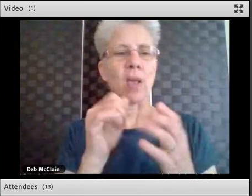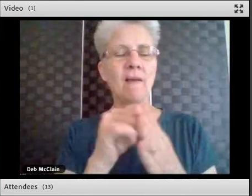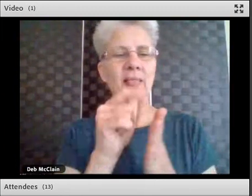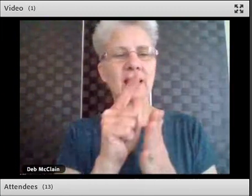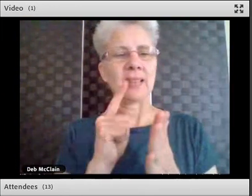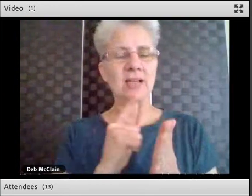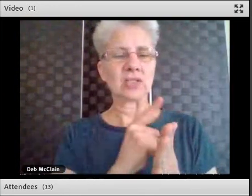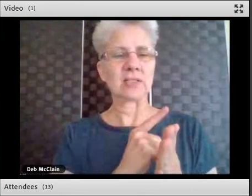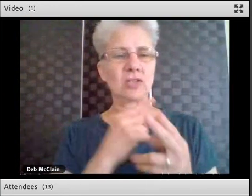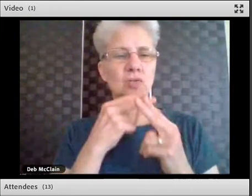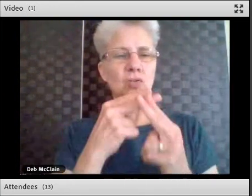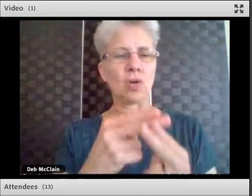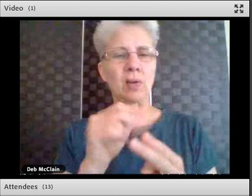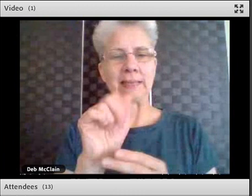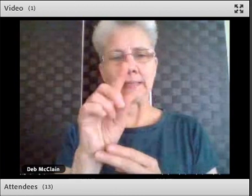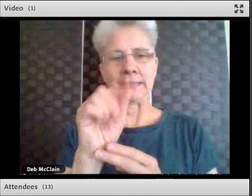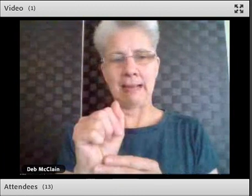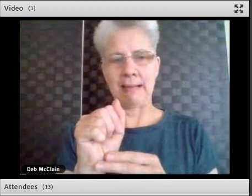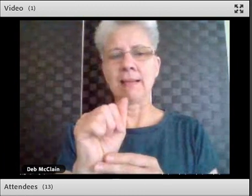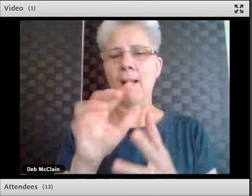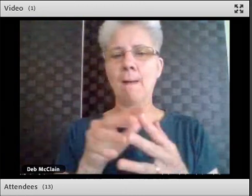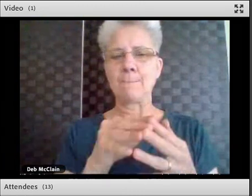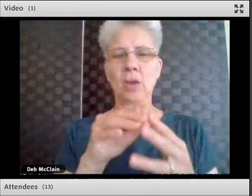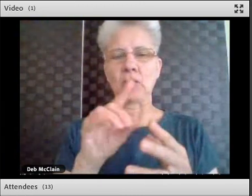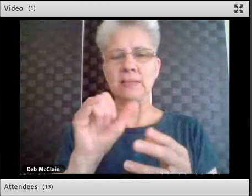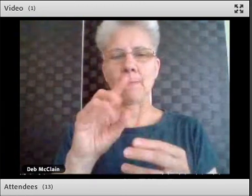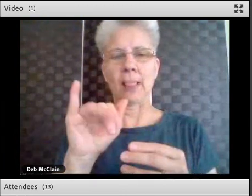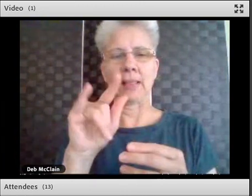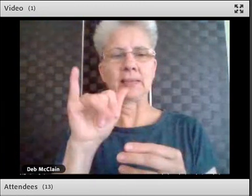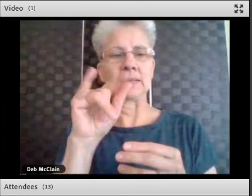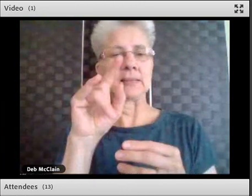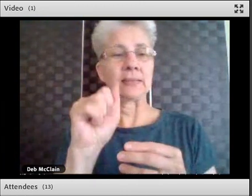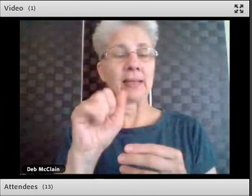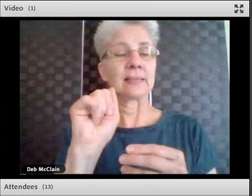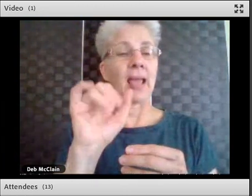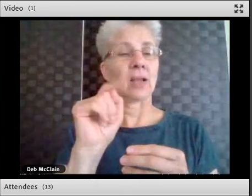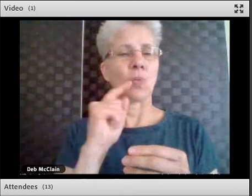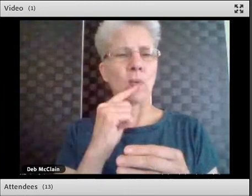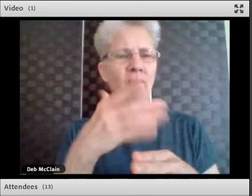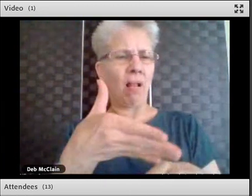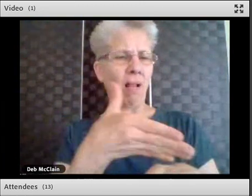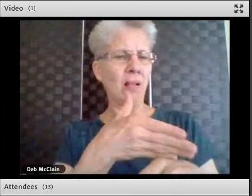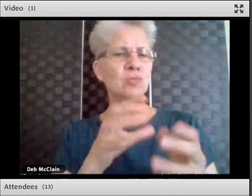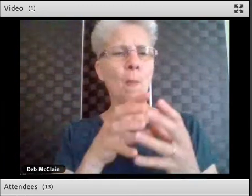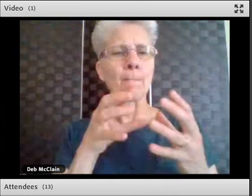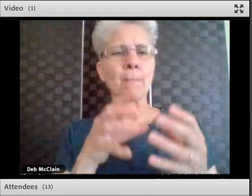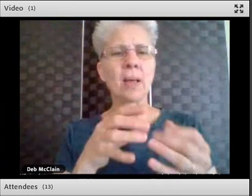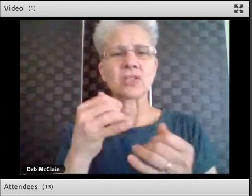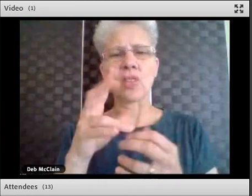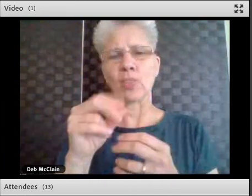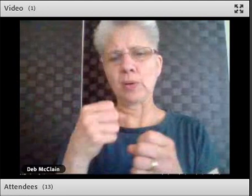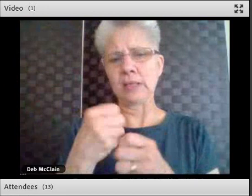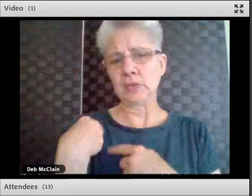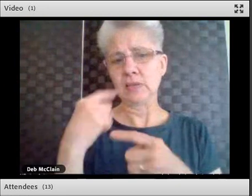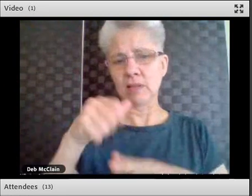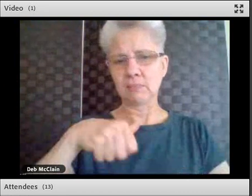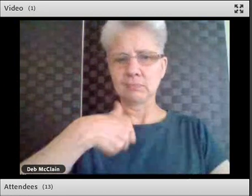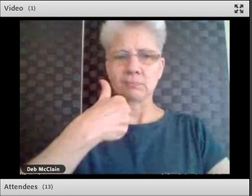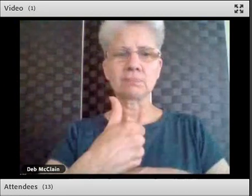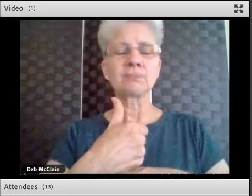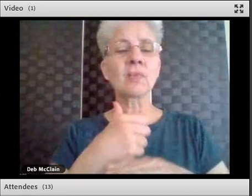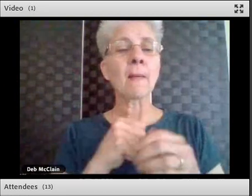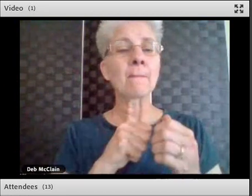called the Americans with Disabilities Act. We have made so much progress in the near 3 decades since that's